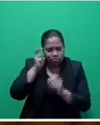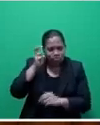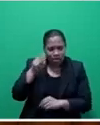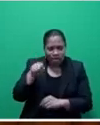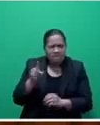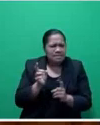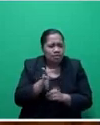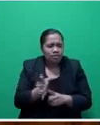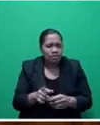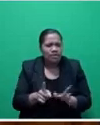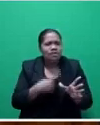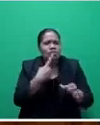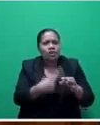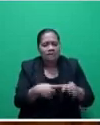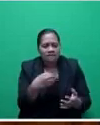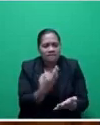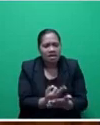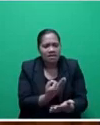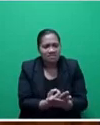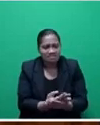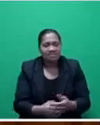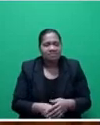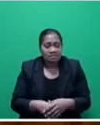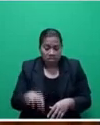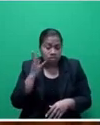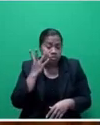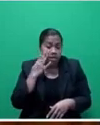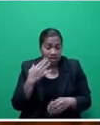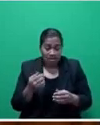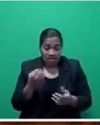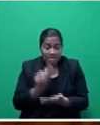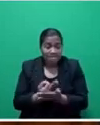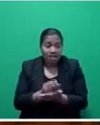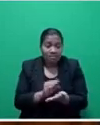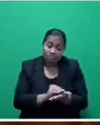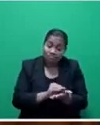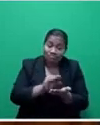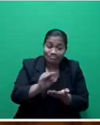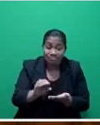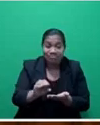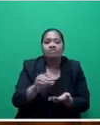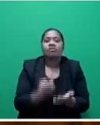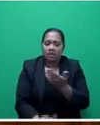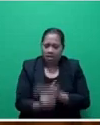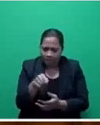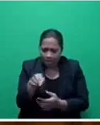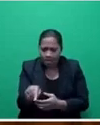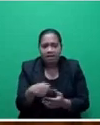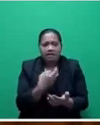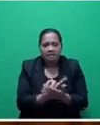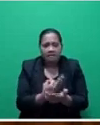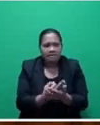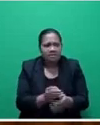acquittal of funds, especially on FEG, because when it comes to the release of these funds, it takes quite a while for these funds to